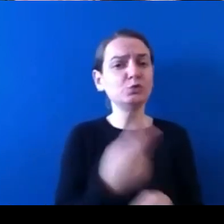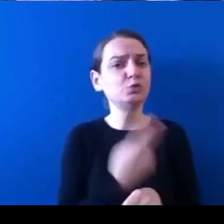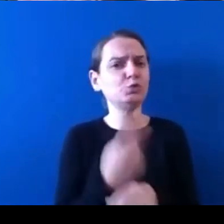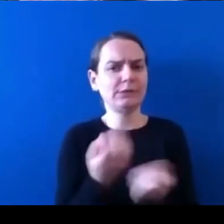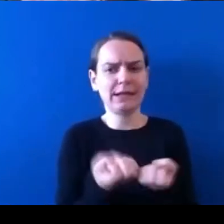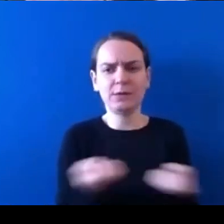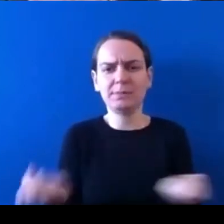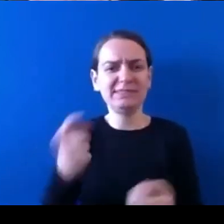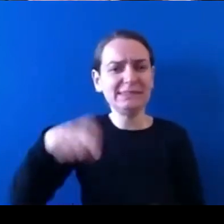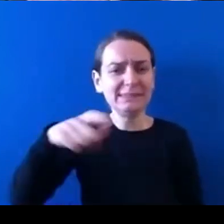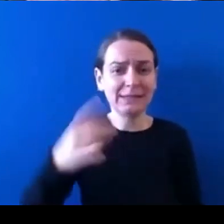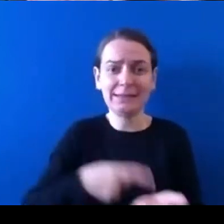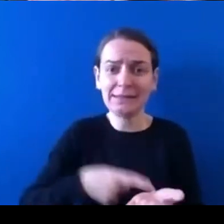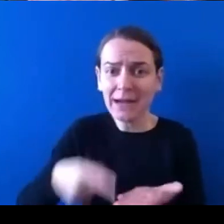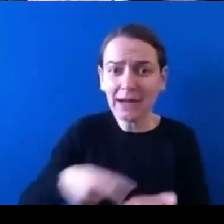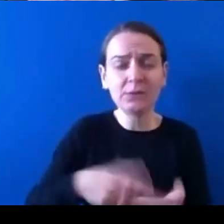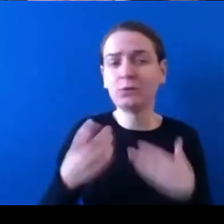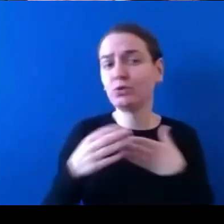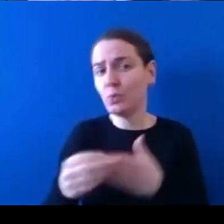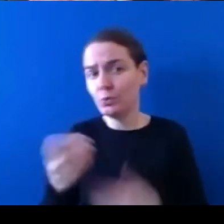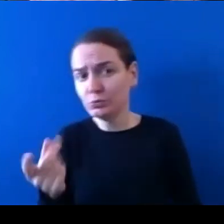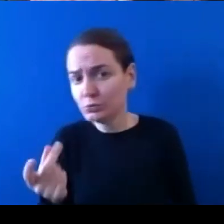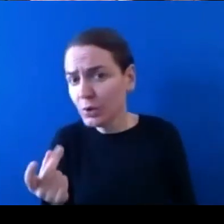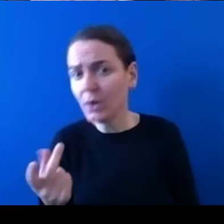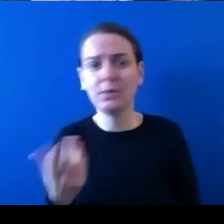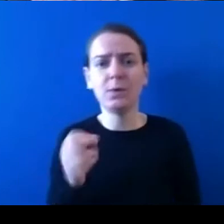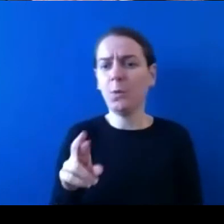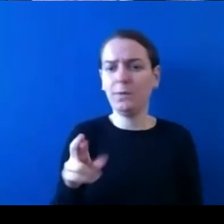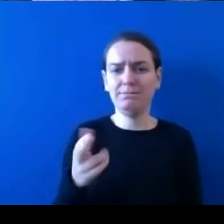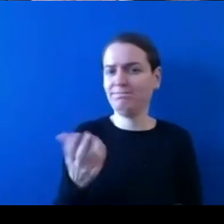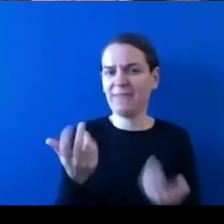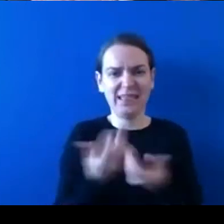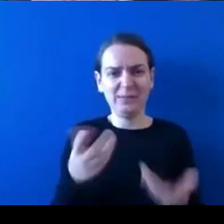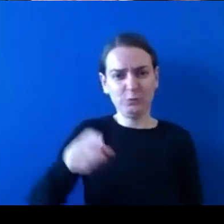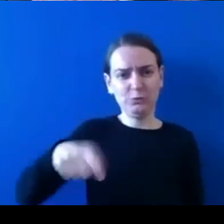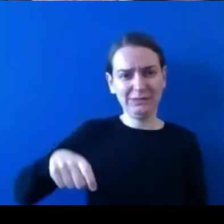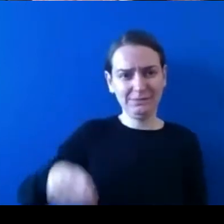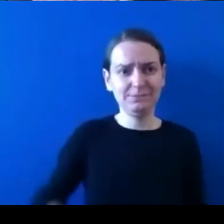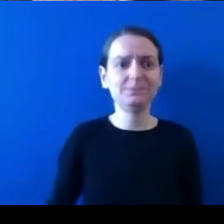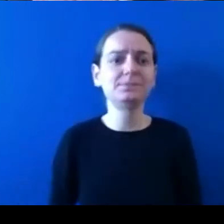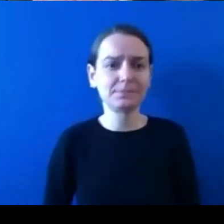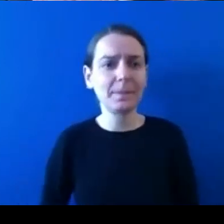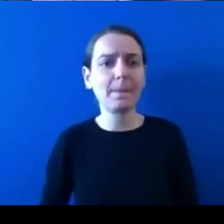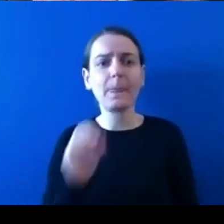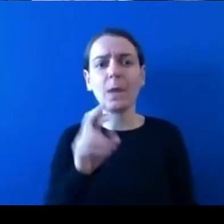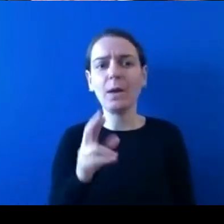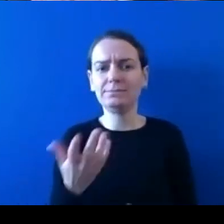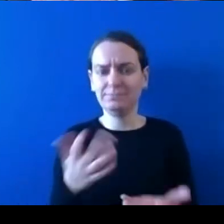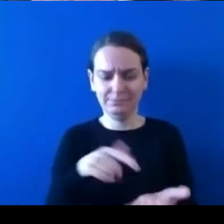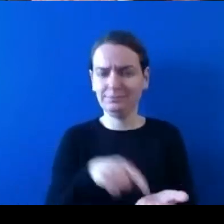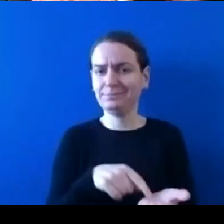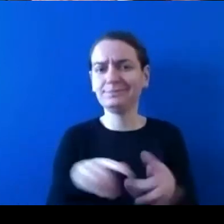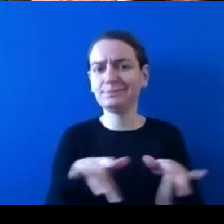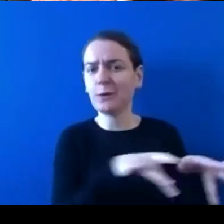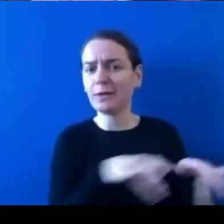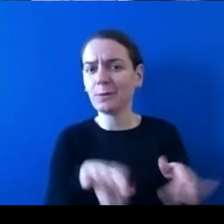your backpack. So if you are out and about and the cane breaks, which does happen, you have a cane to get back. It's not